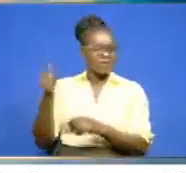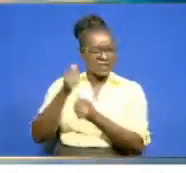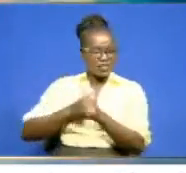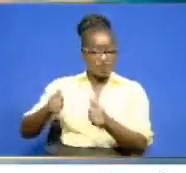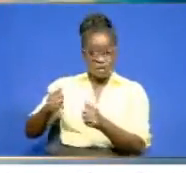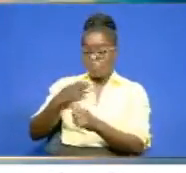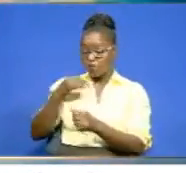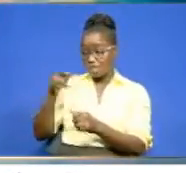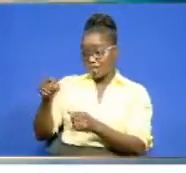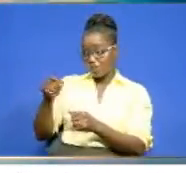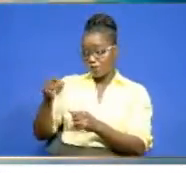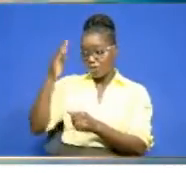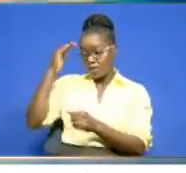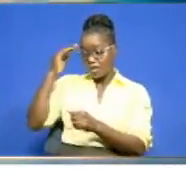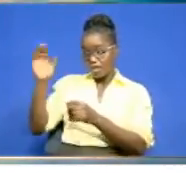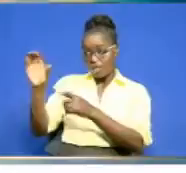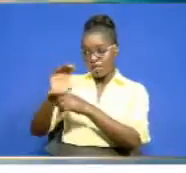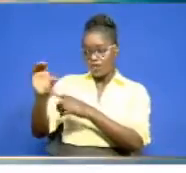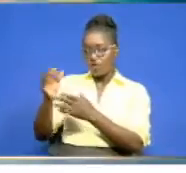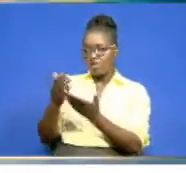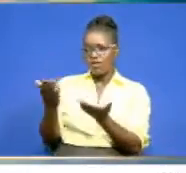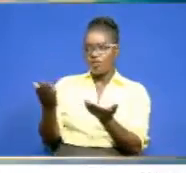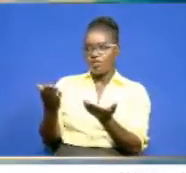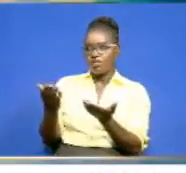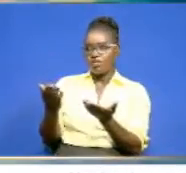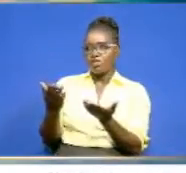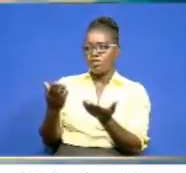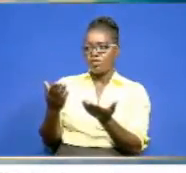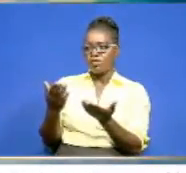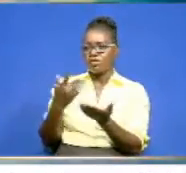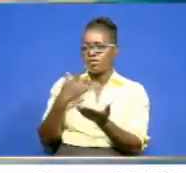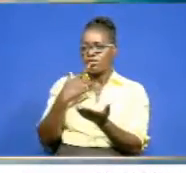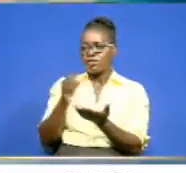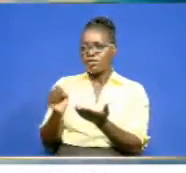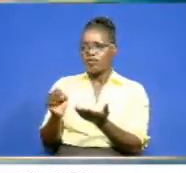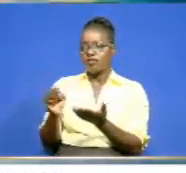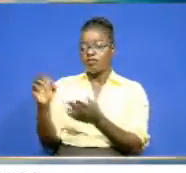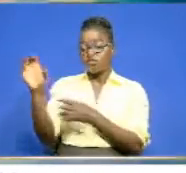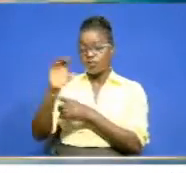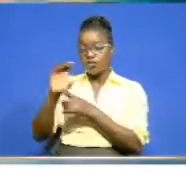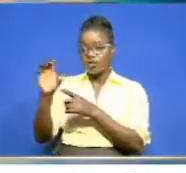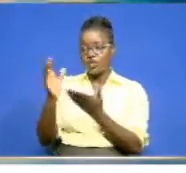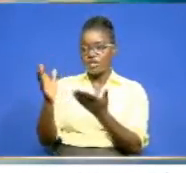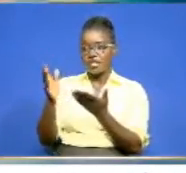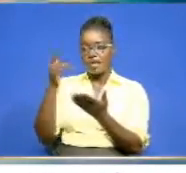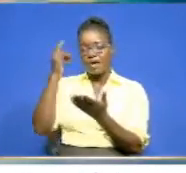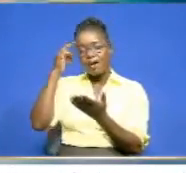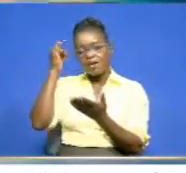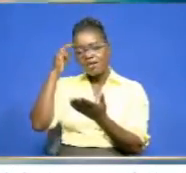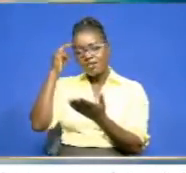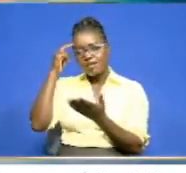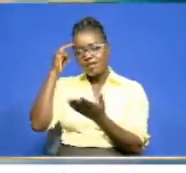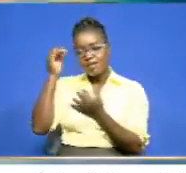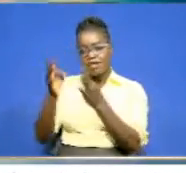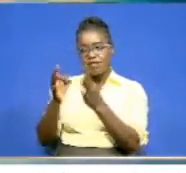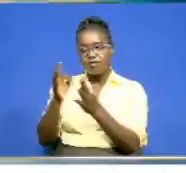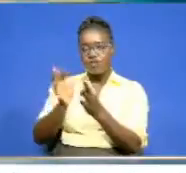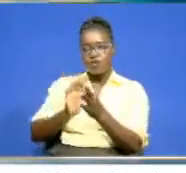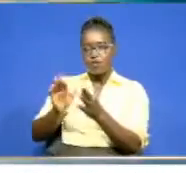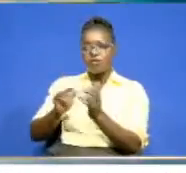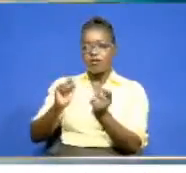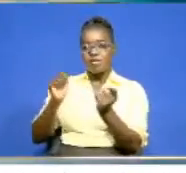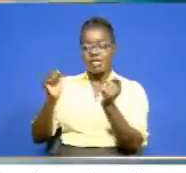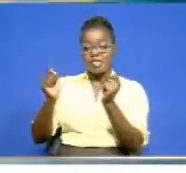head coach. So in terms of coaching, mm-hmm. I think if women